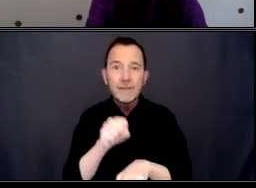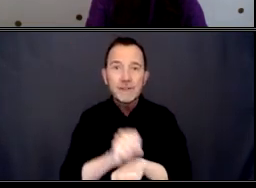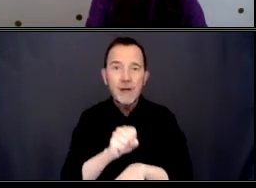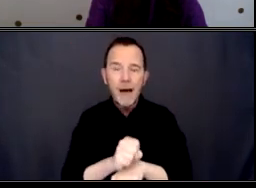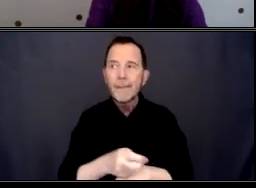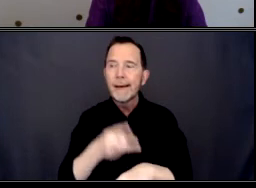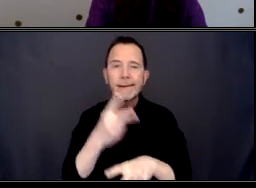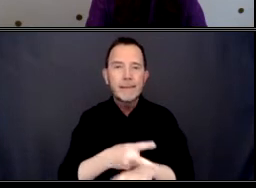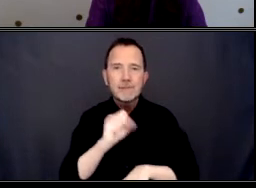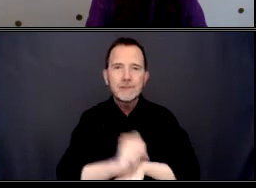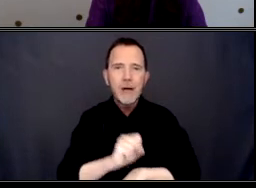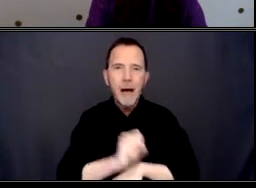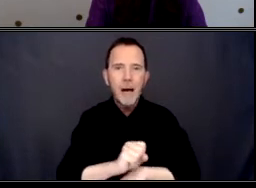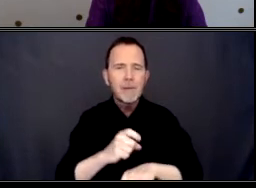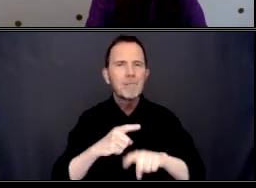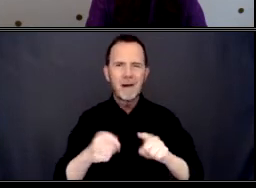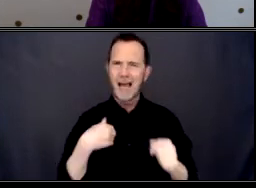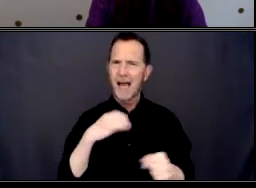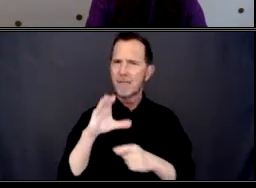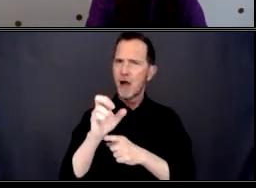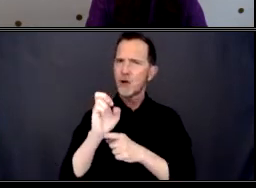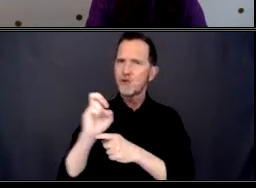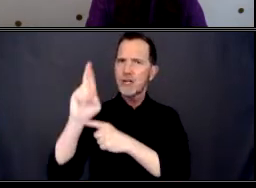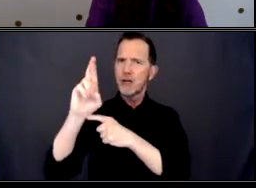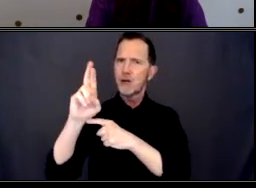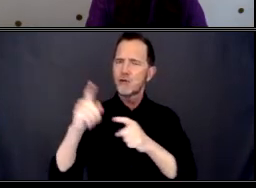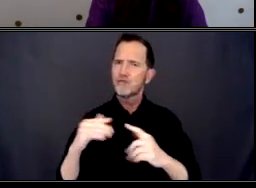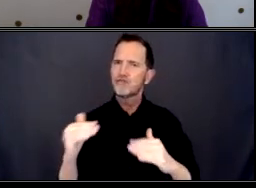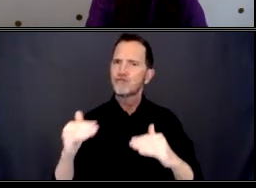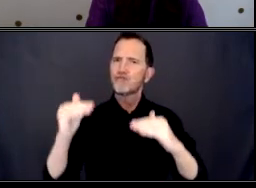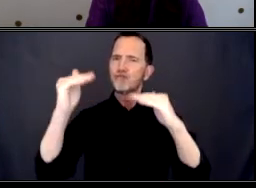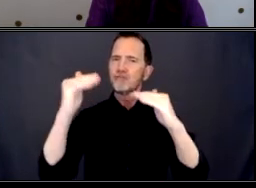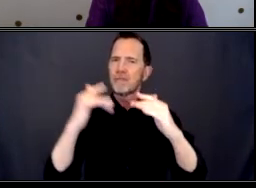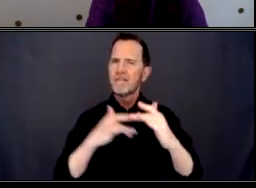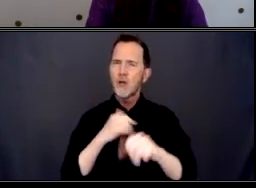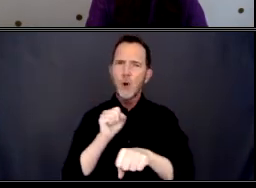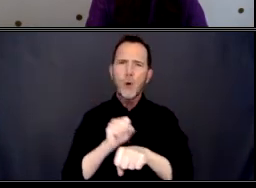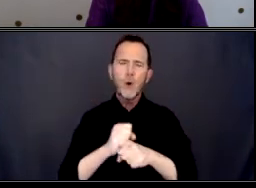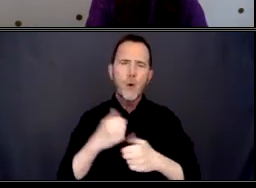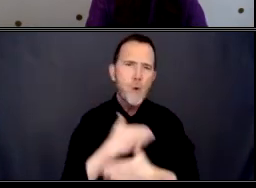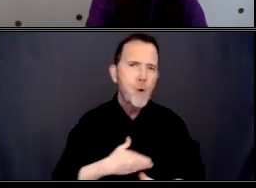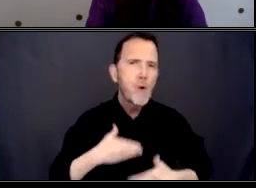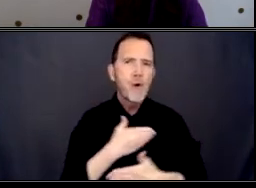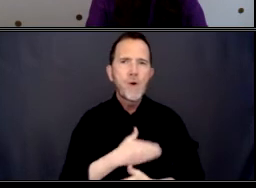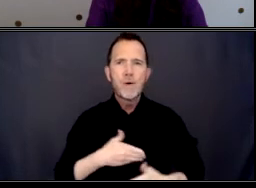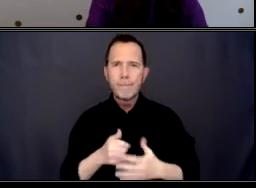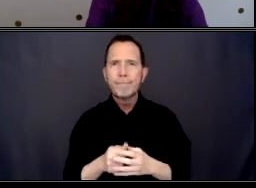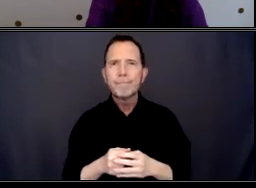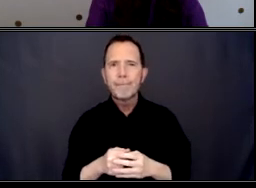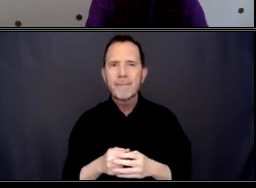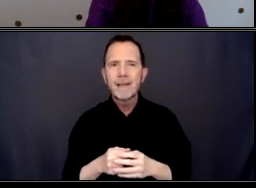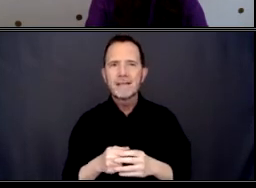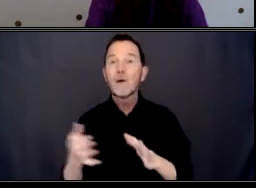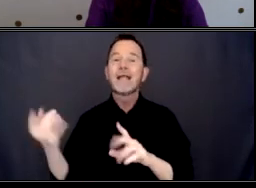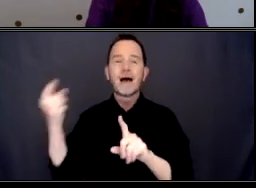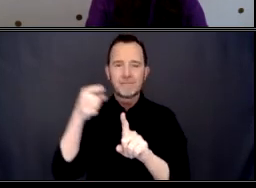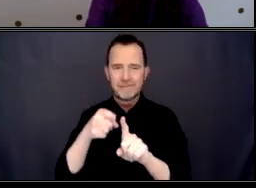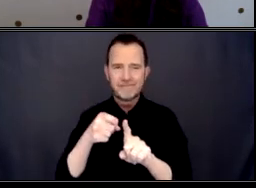a lifetime, a career, and making an impact. Work is so meaningful for each of us. So back to the question as I